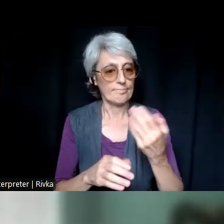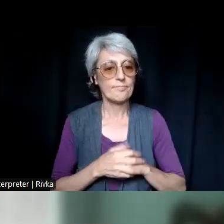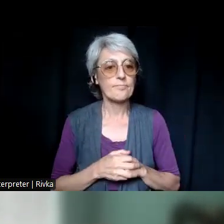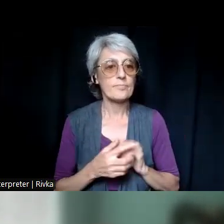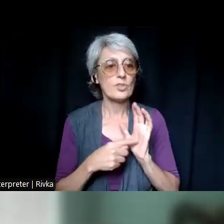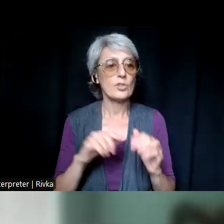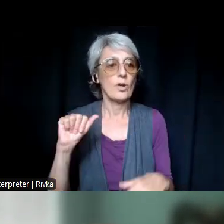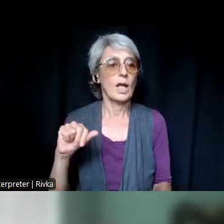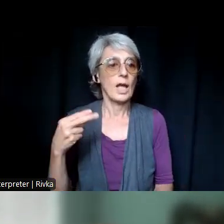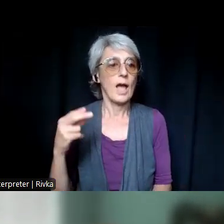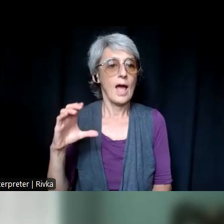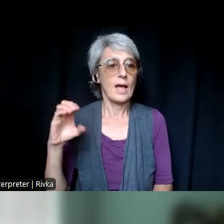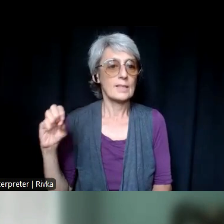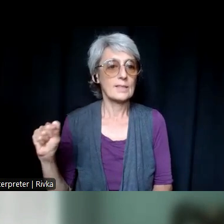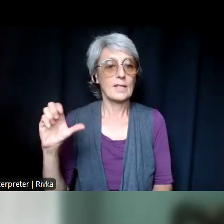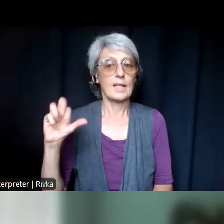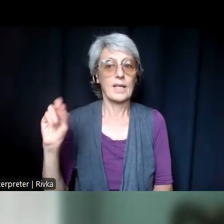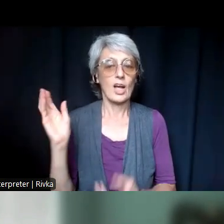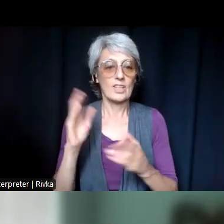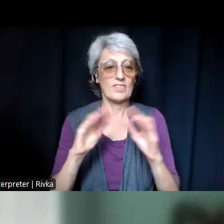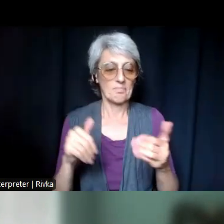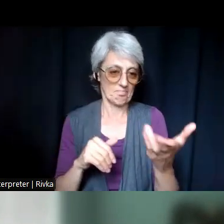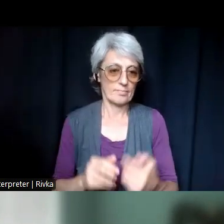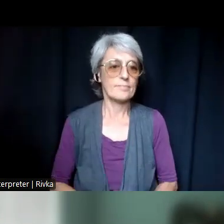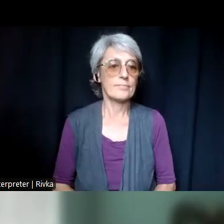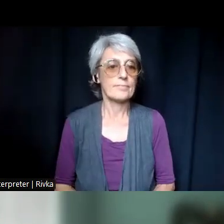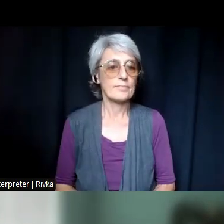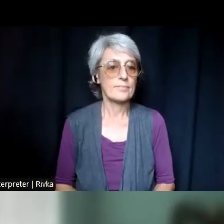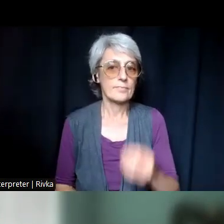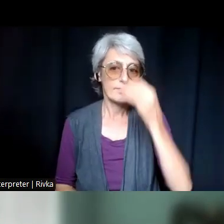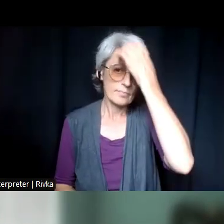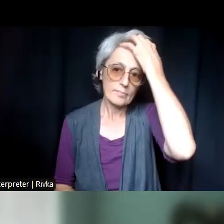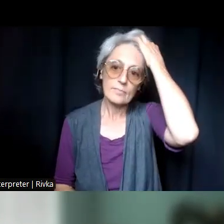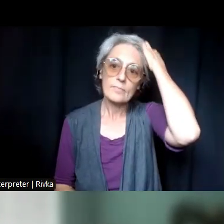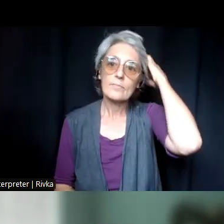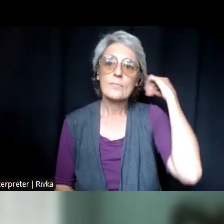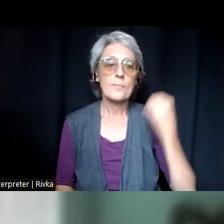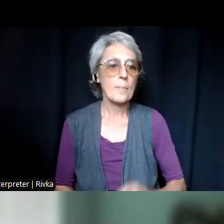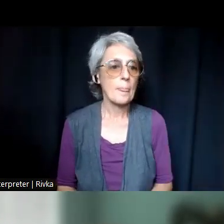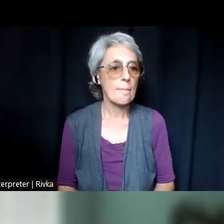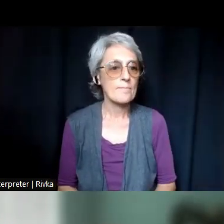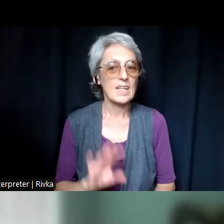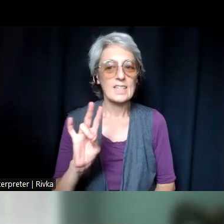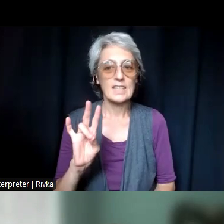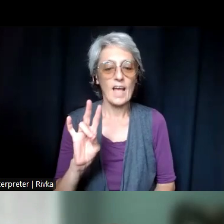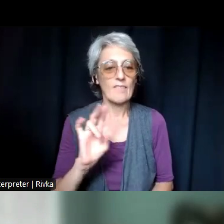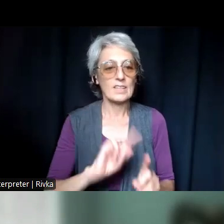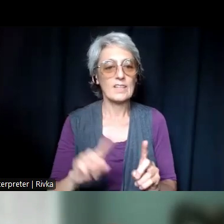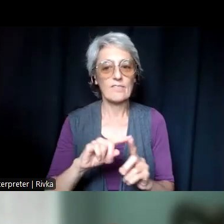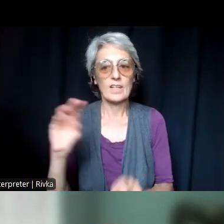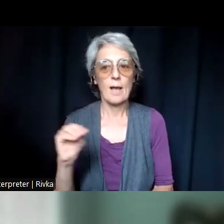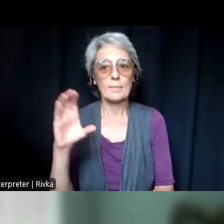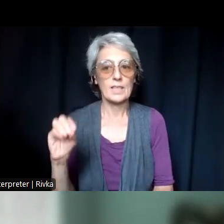Access Care Delivery System. In this representation, you can see the 7 unique MCOs, but